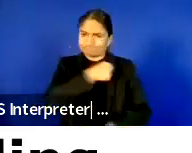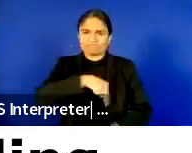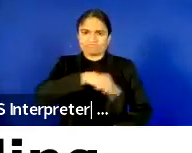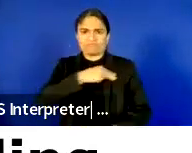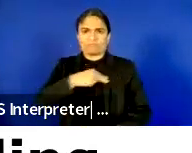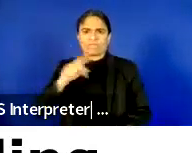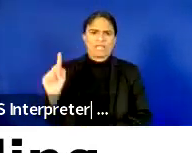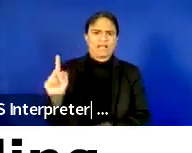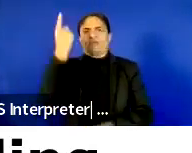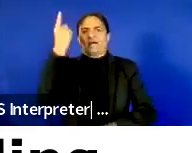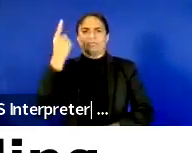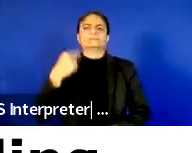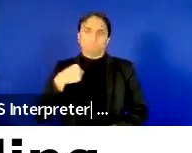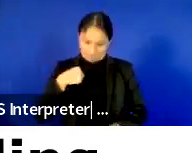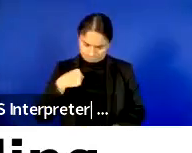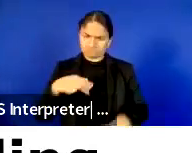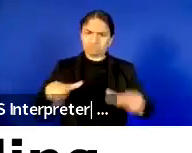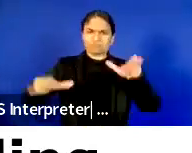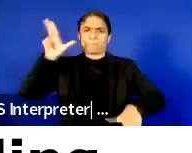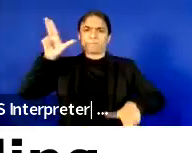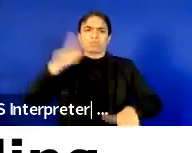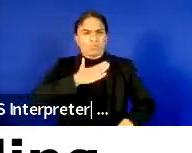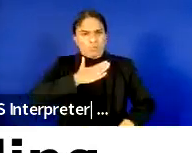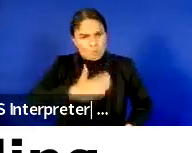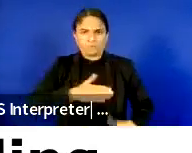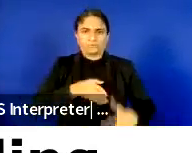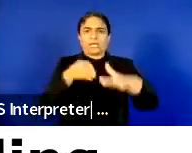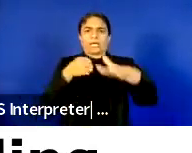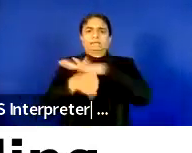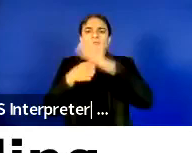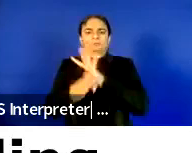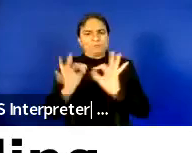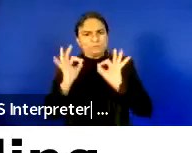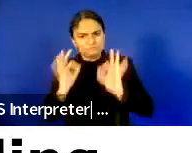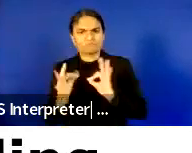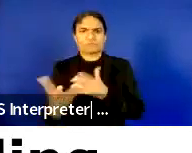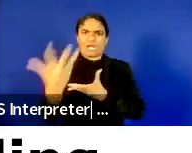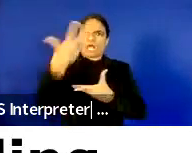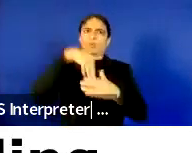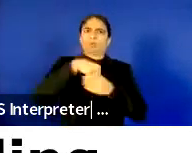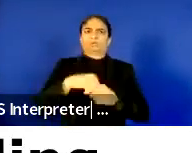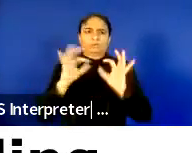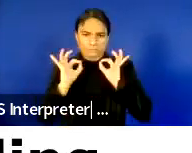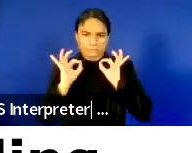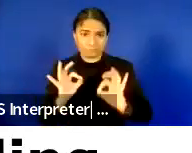they are really practicing what they have pledged